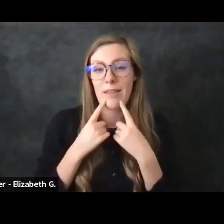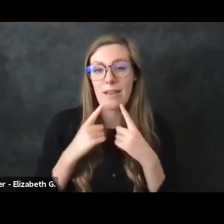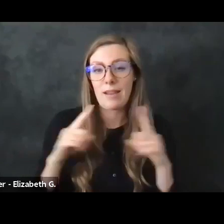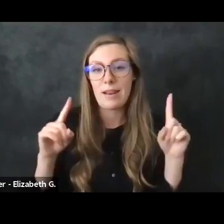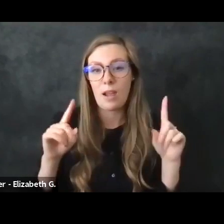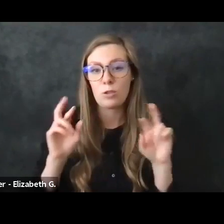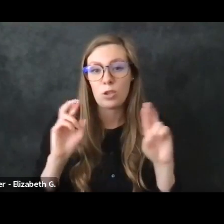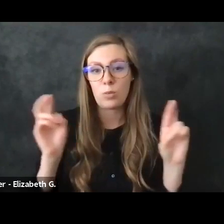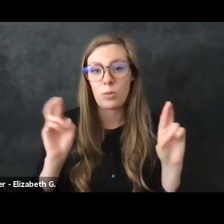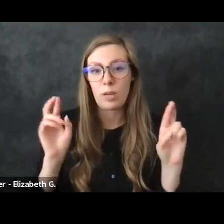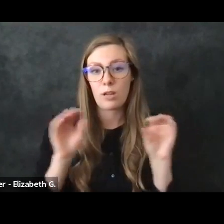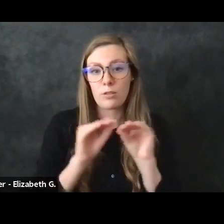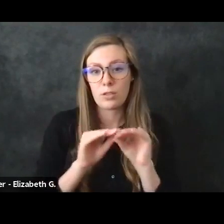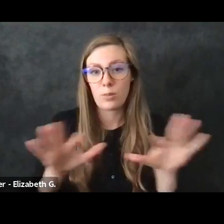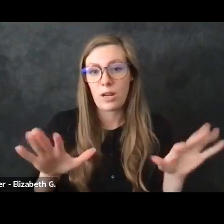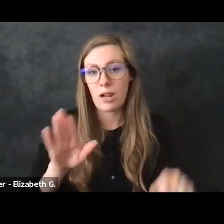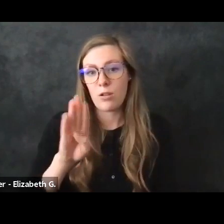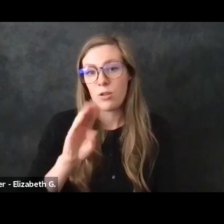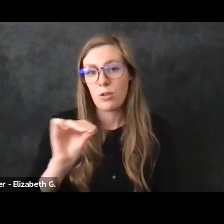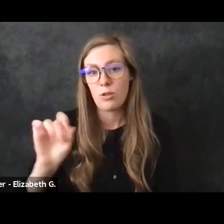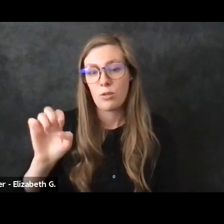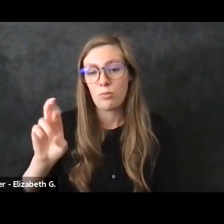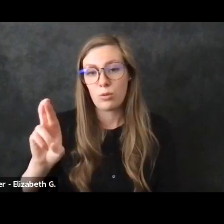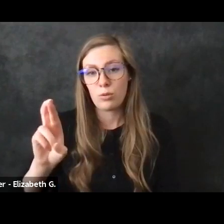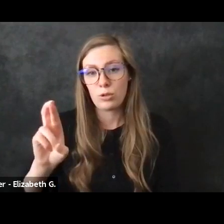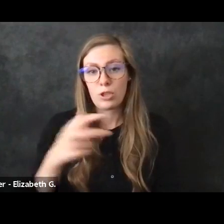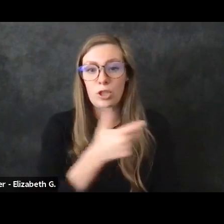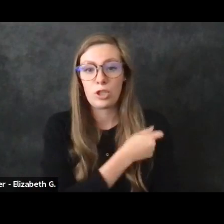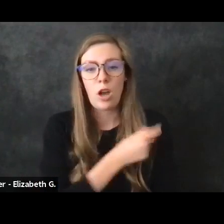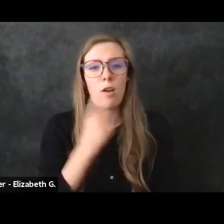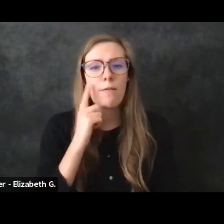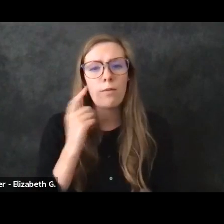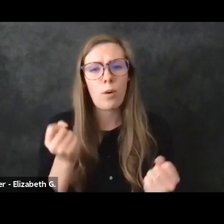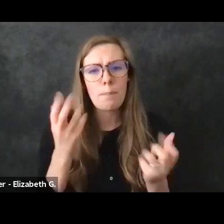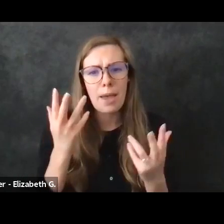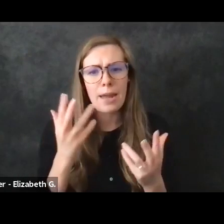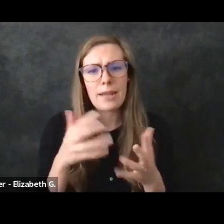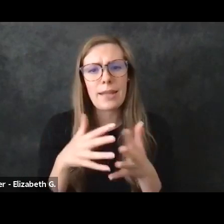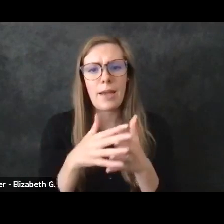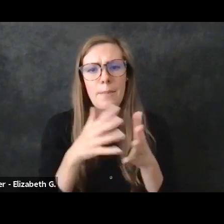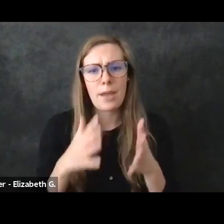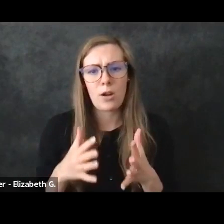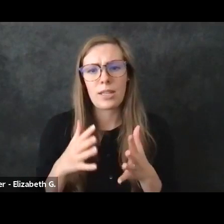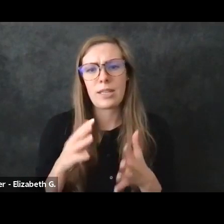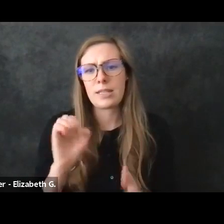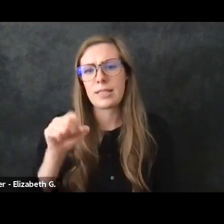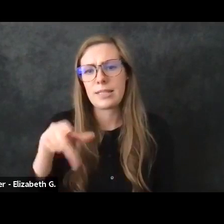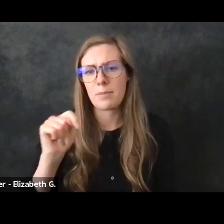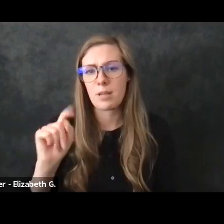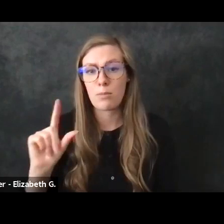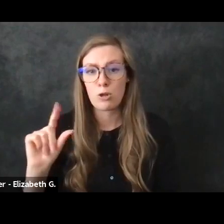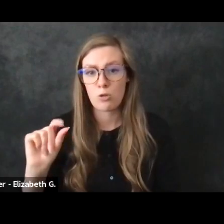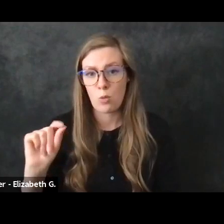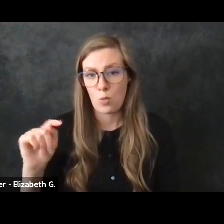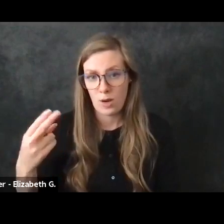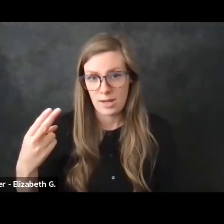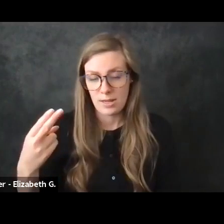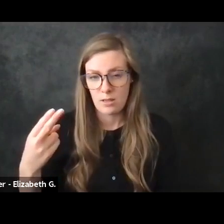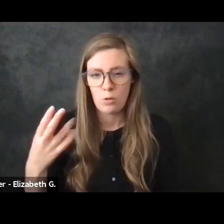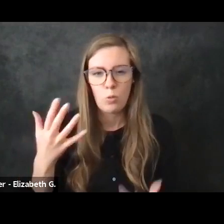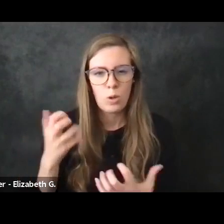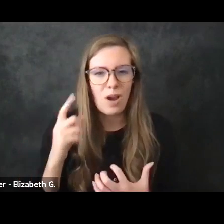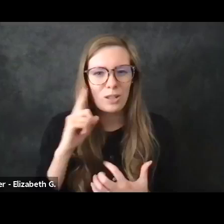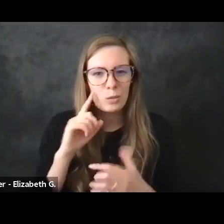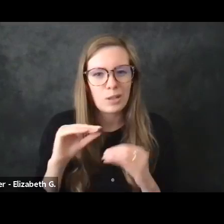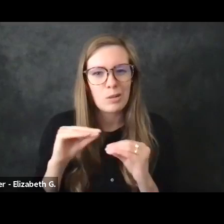begin rolling out booster shots for many Americans the week of September 20th. We're eager to hear more about that directive, but it's important